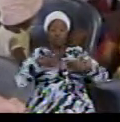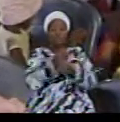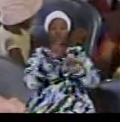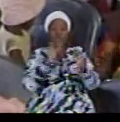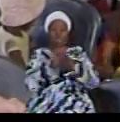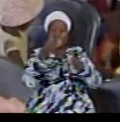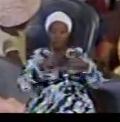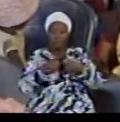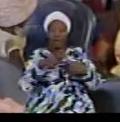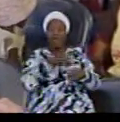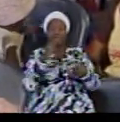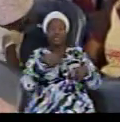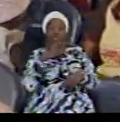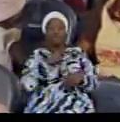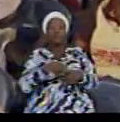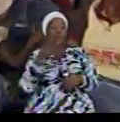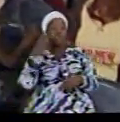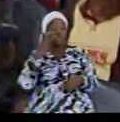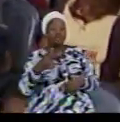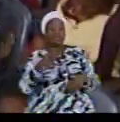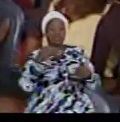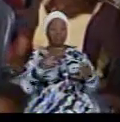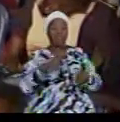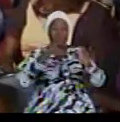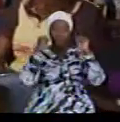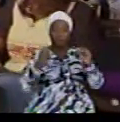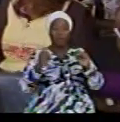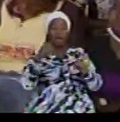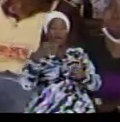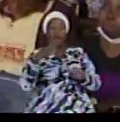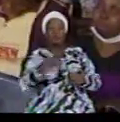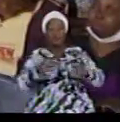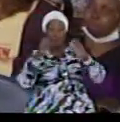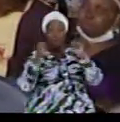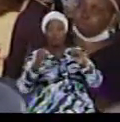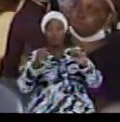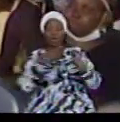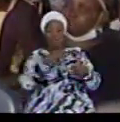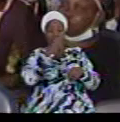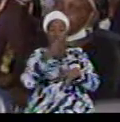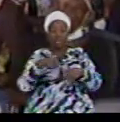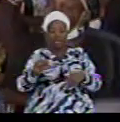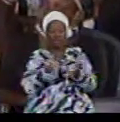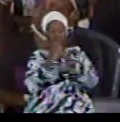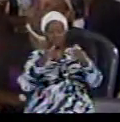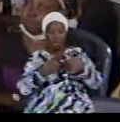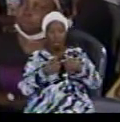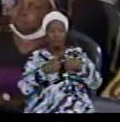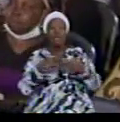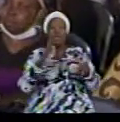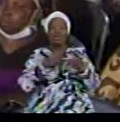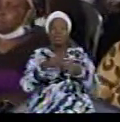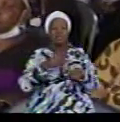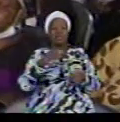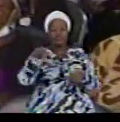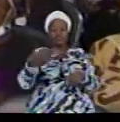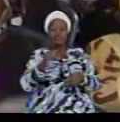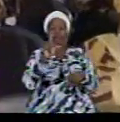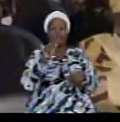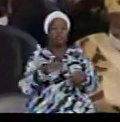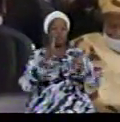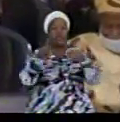the evidence of the power of eternal life that you have. Then Philip went down to the city